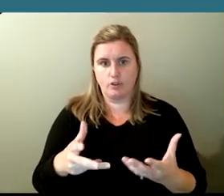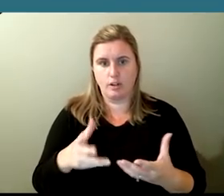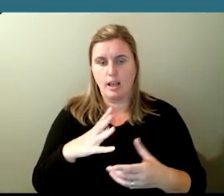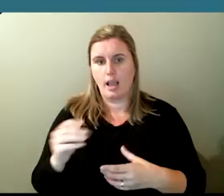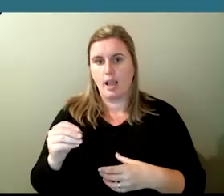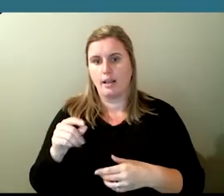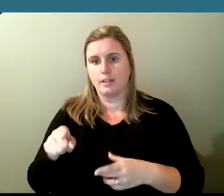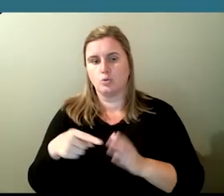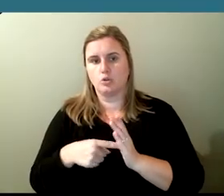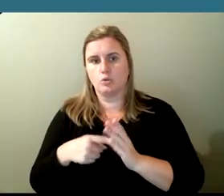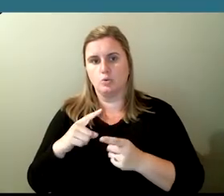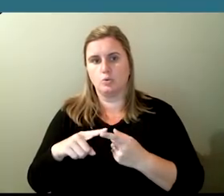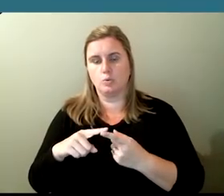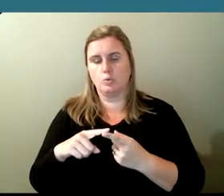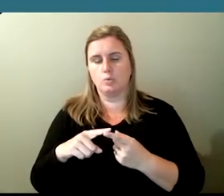due to